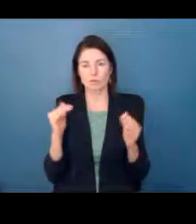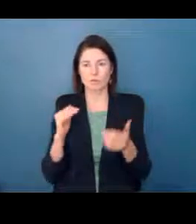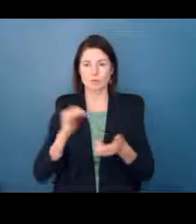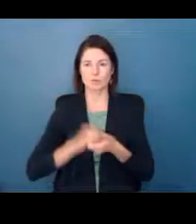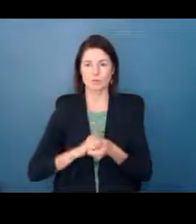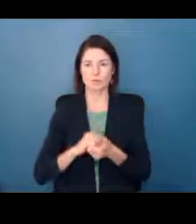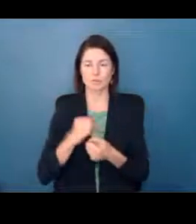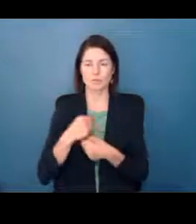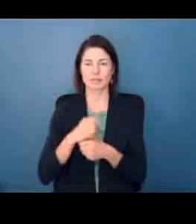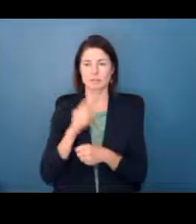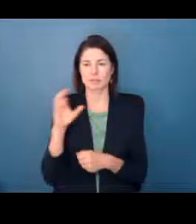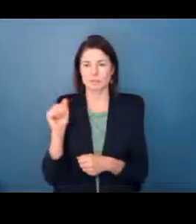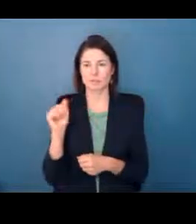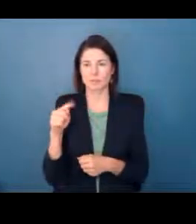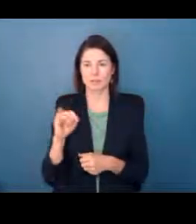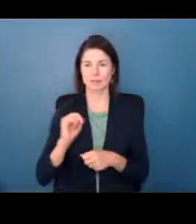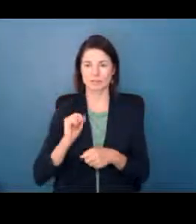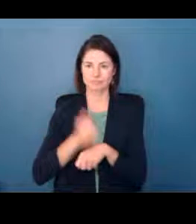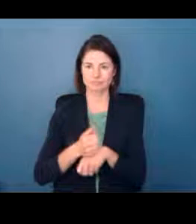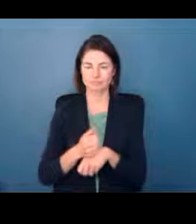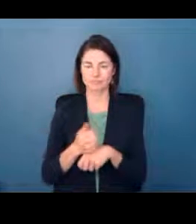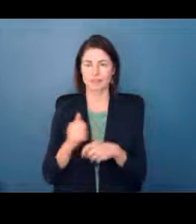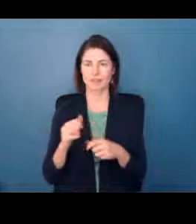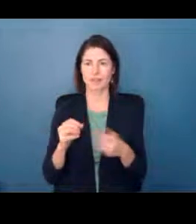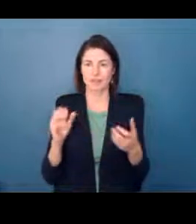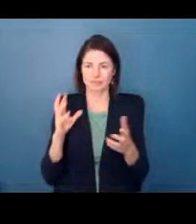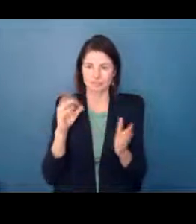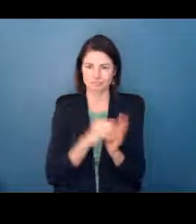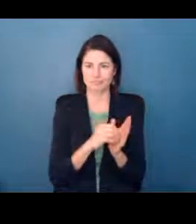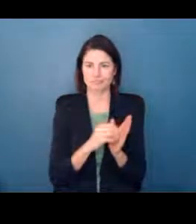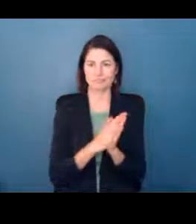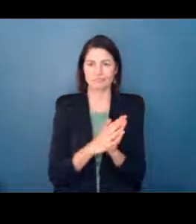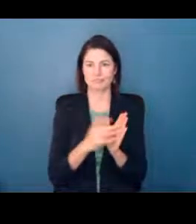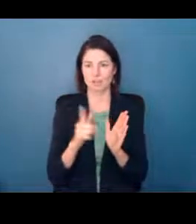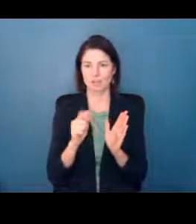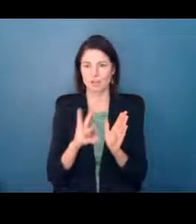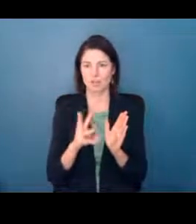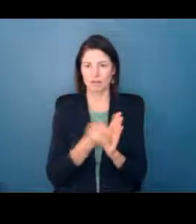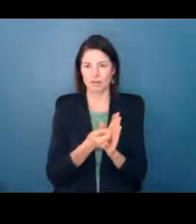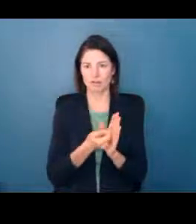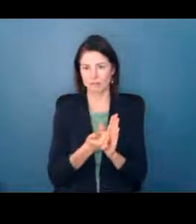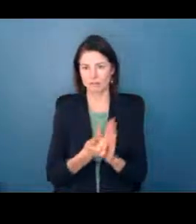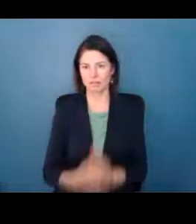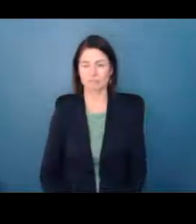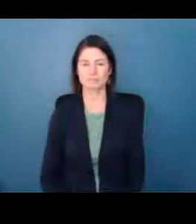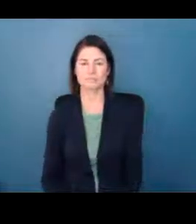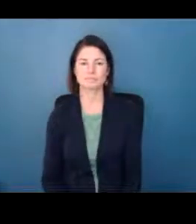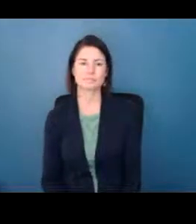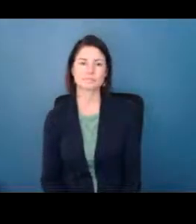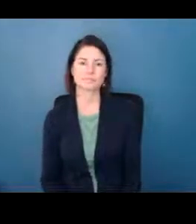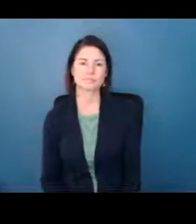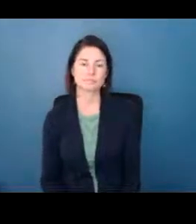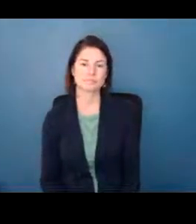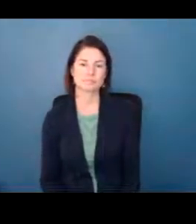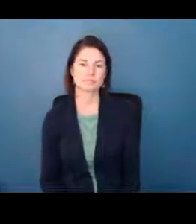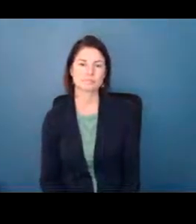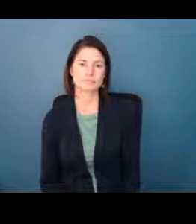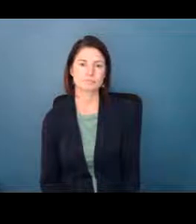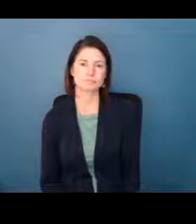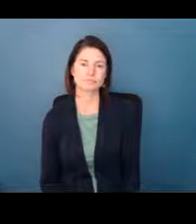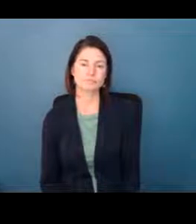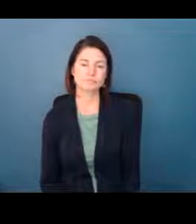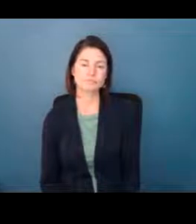be implemented and uncodified. Thank you. Thank you. Justin, do we have more public comment? Up next, we have Norbert